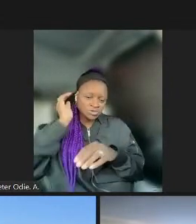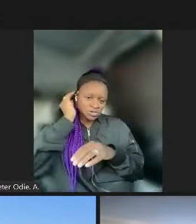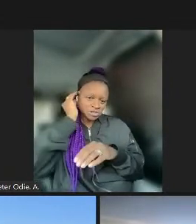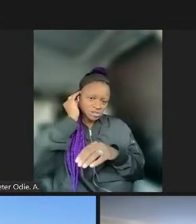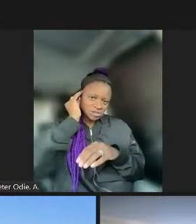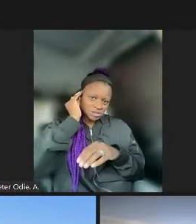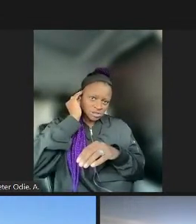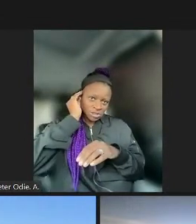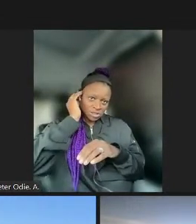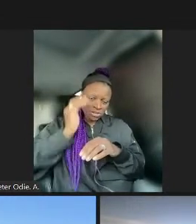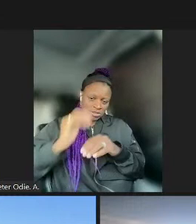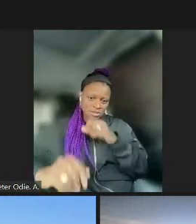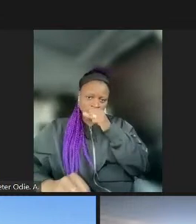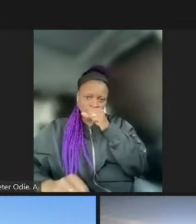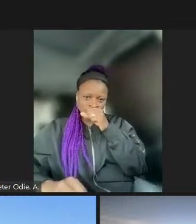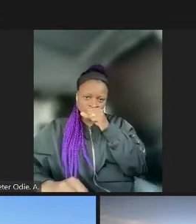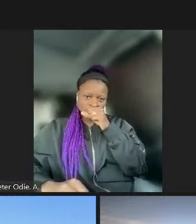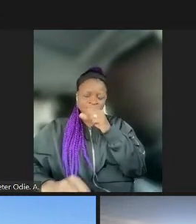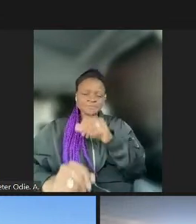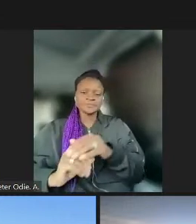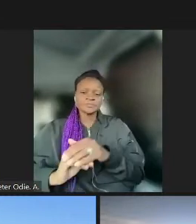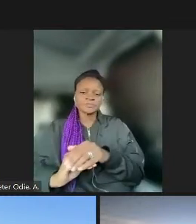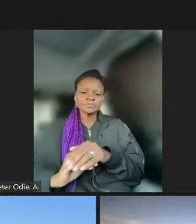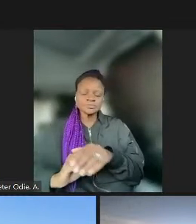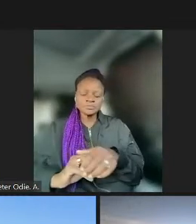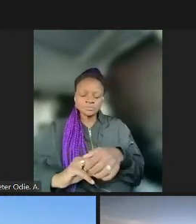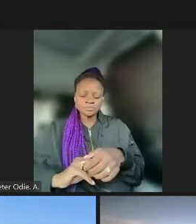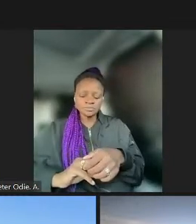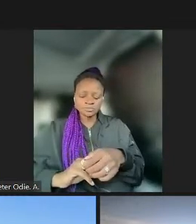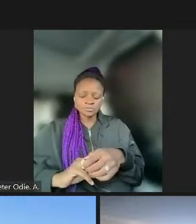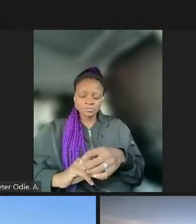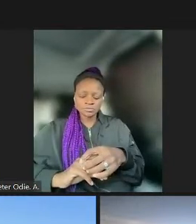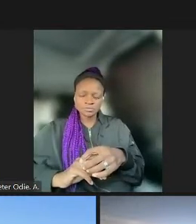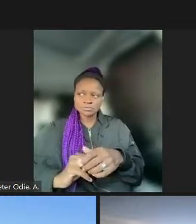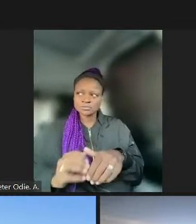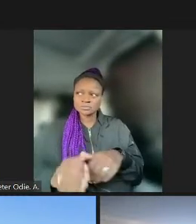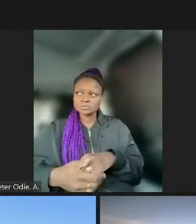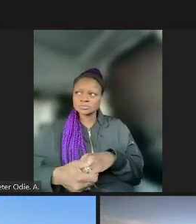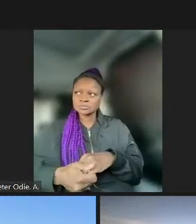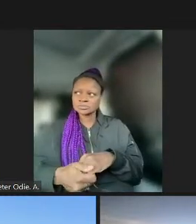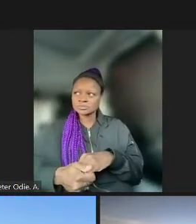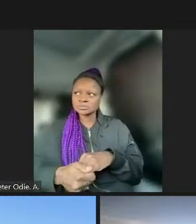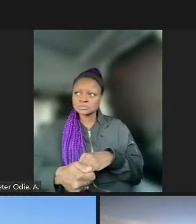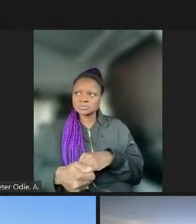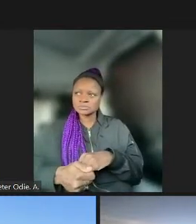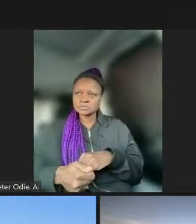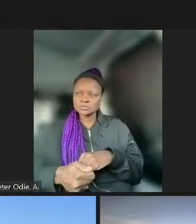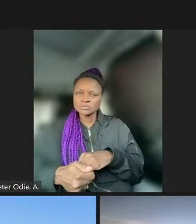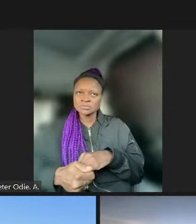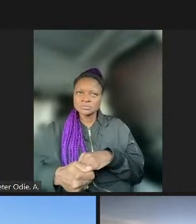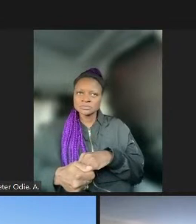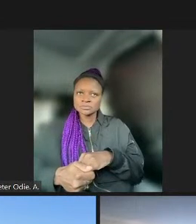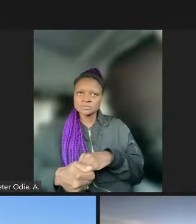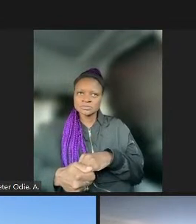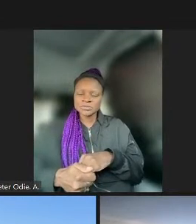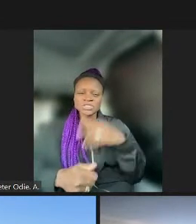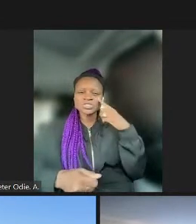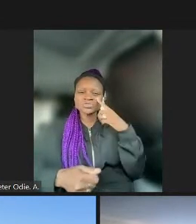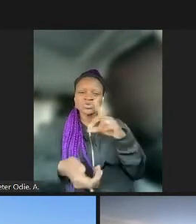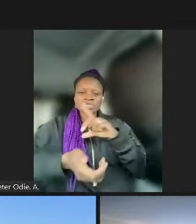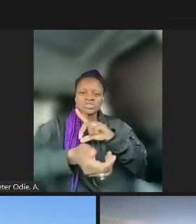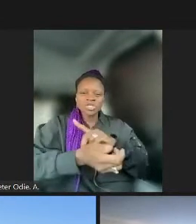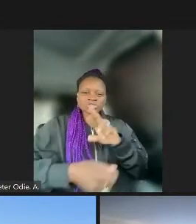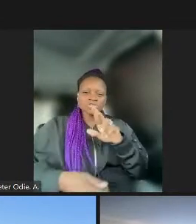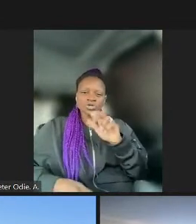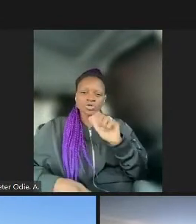me start. This is a question that I'm going to direct to Dr. Mace or Rachel, perhaps. The question